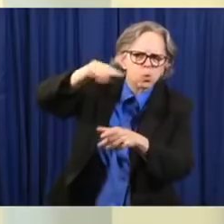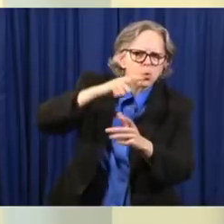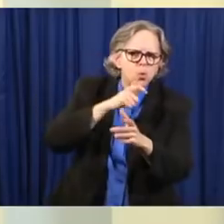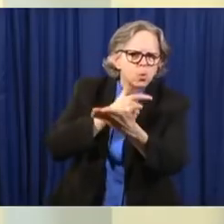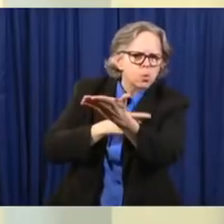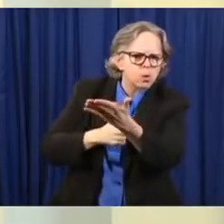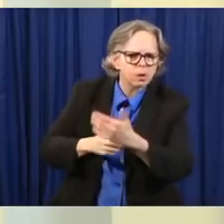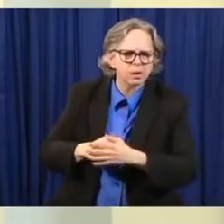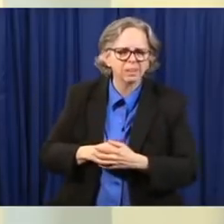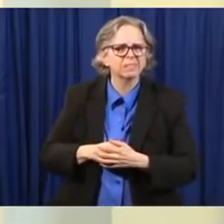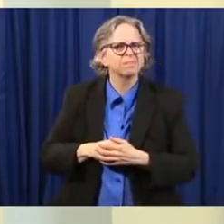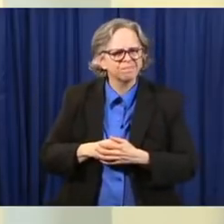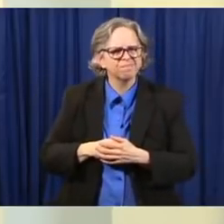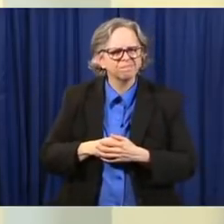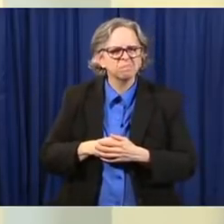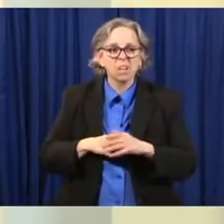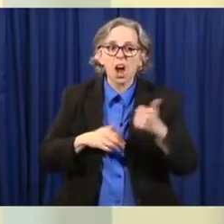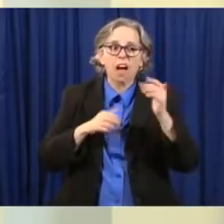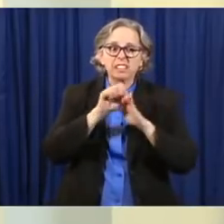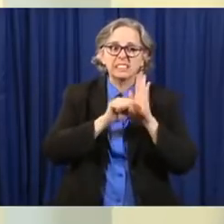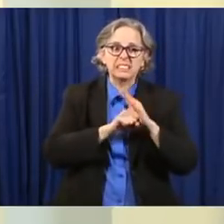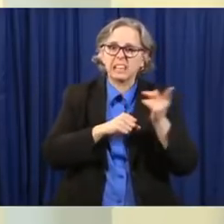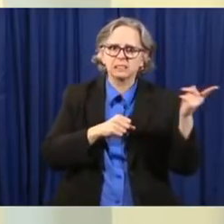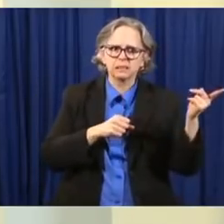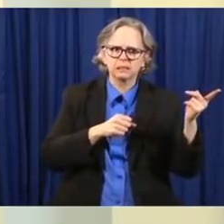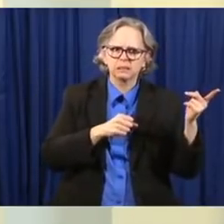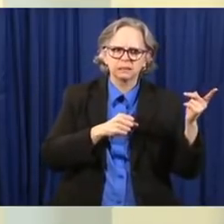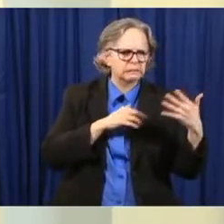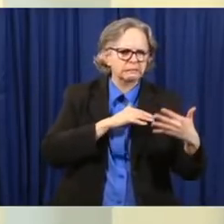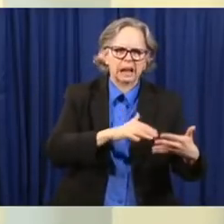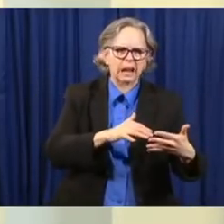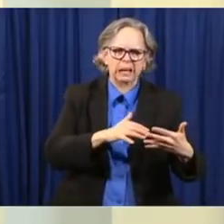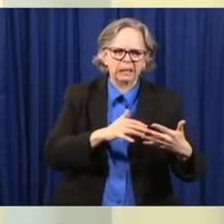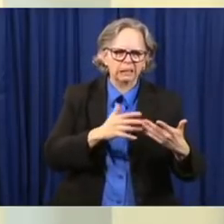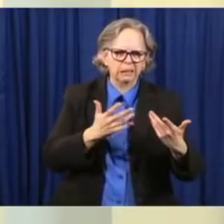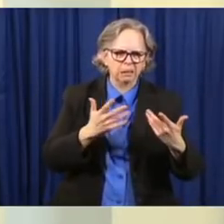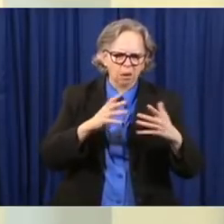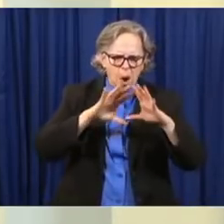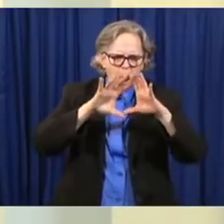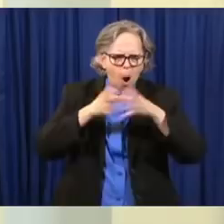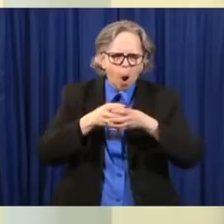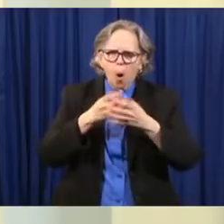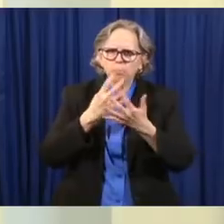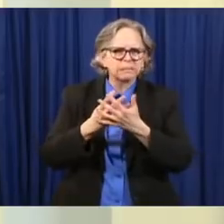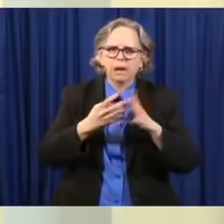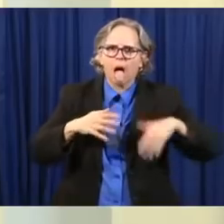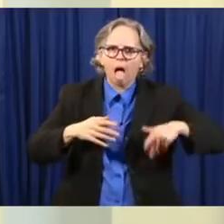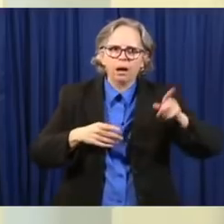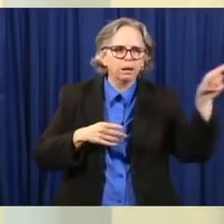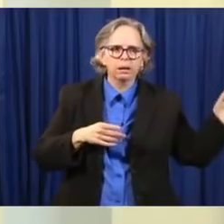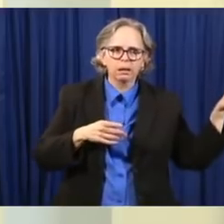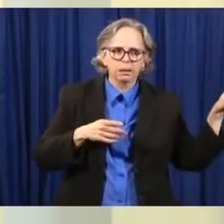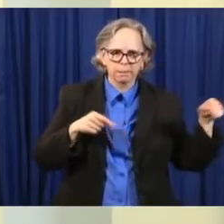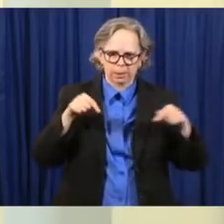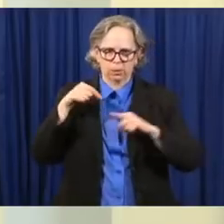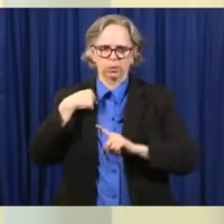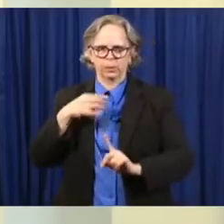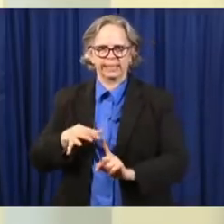at a whole prison the way we have, and we've learned some interesting things. I know